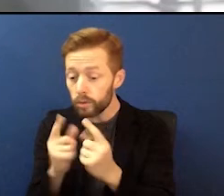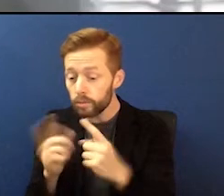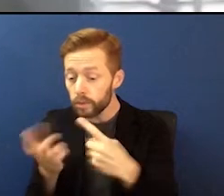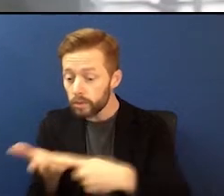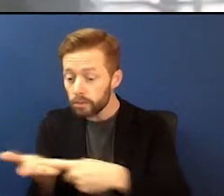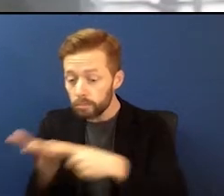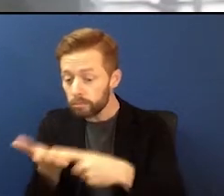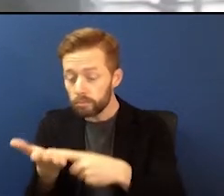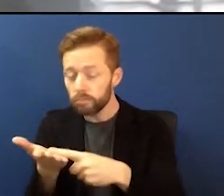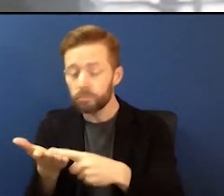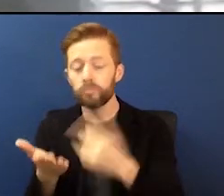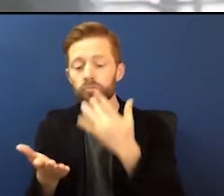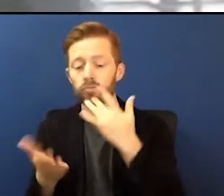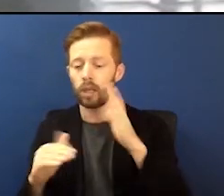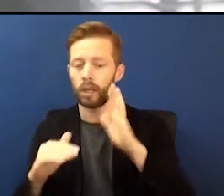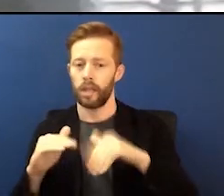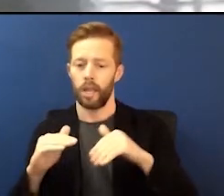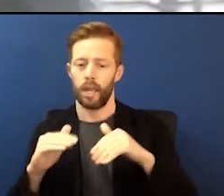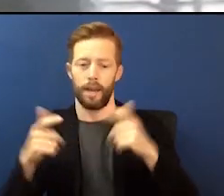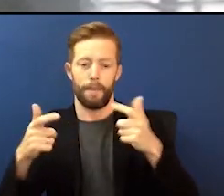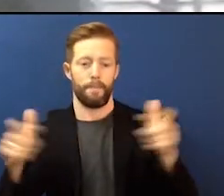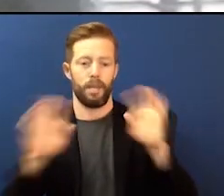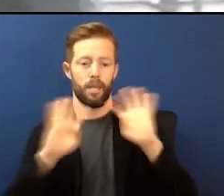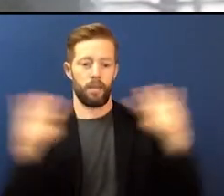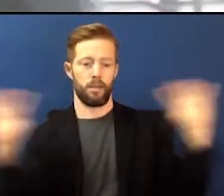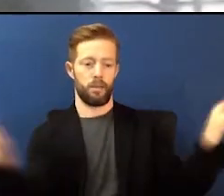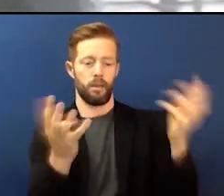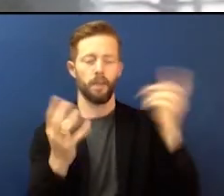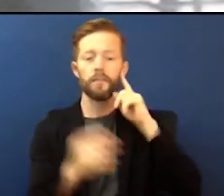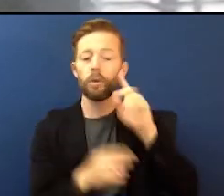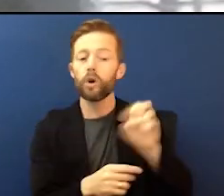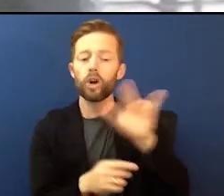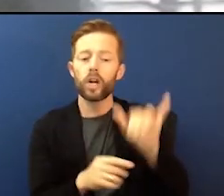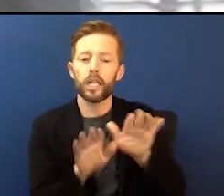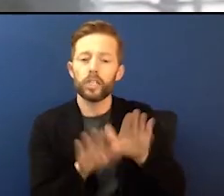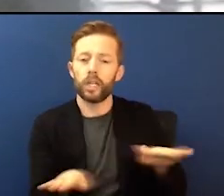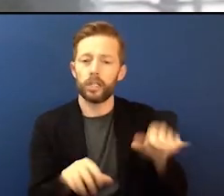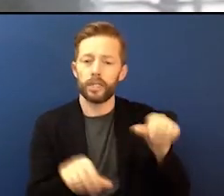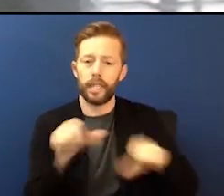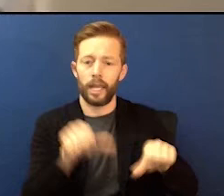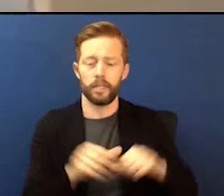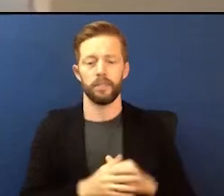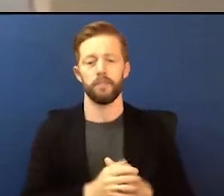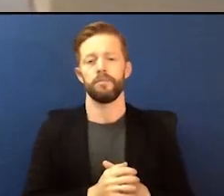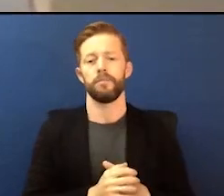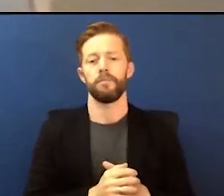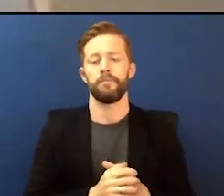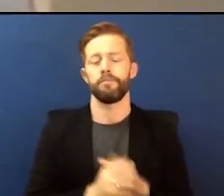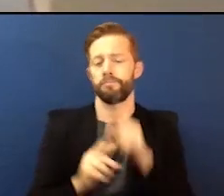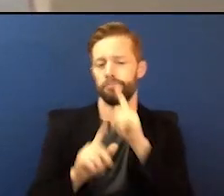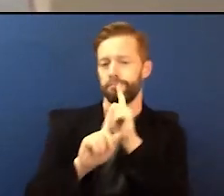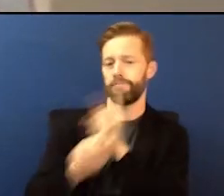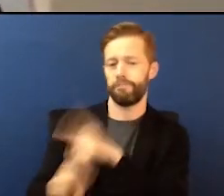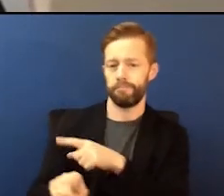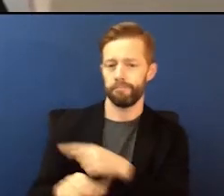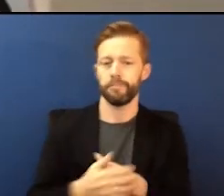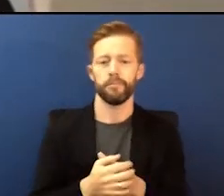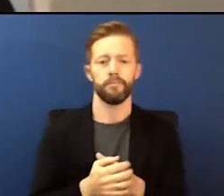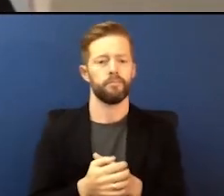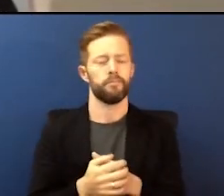group discussions rather than whole group in early childhood science. Oh, hands down.